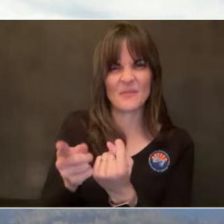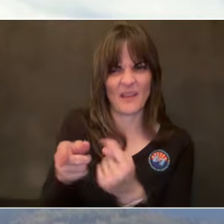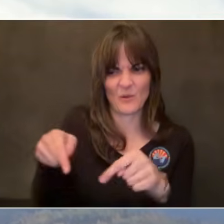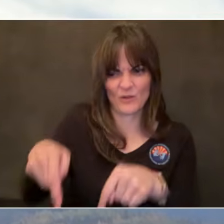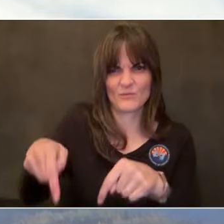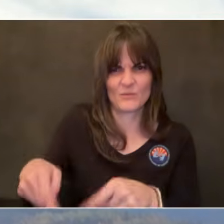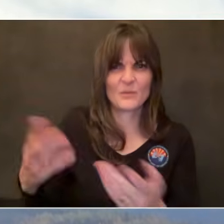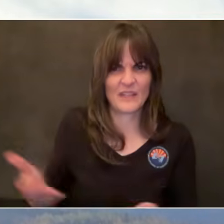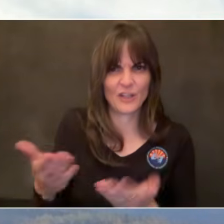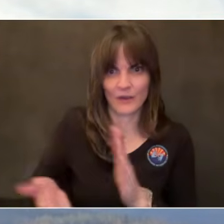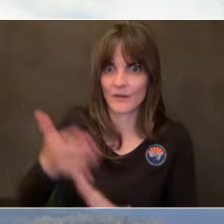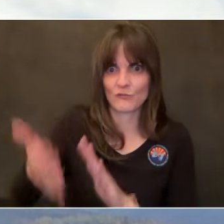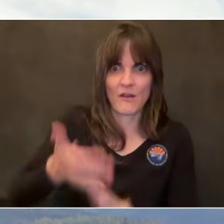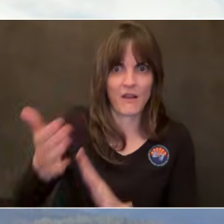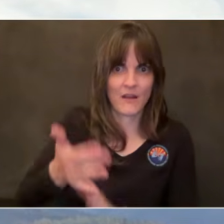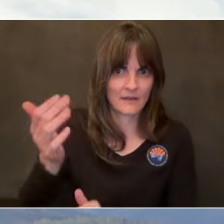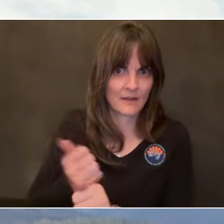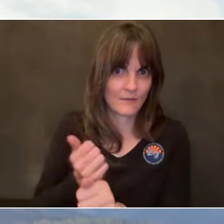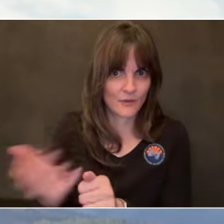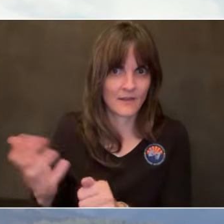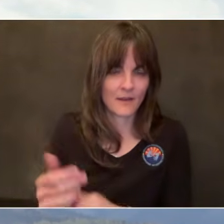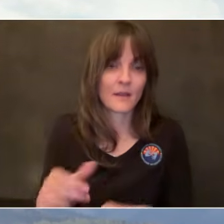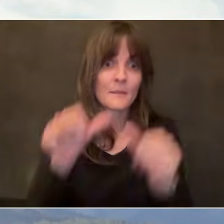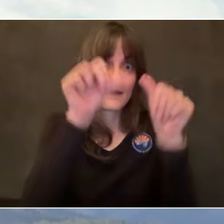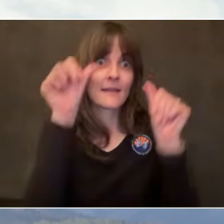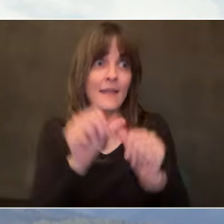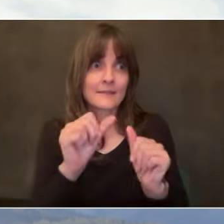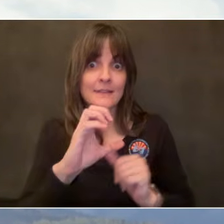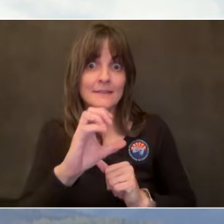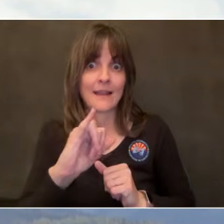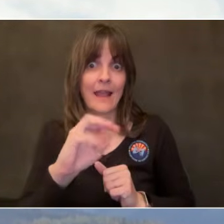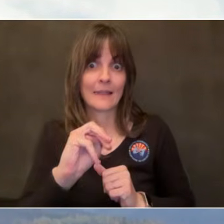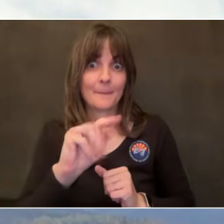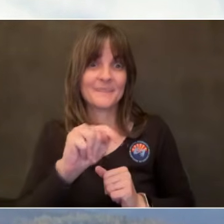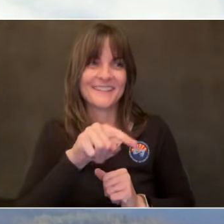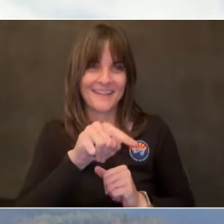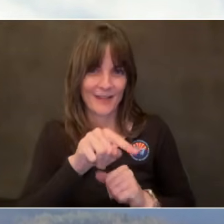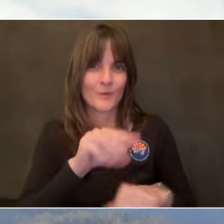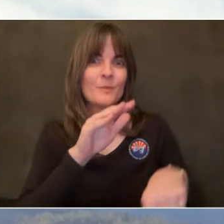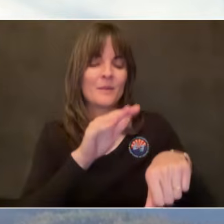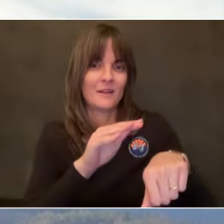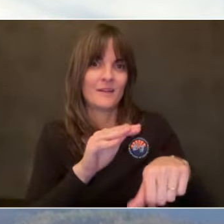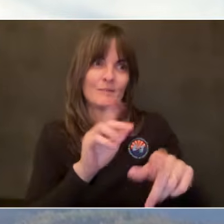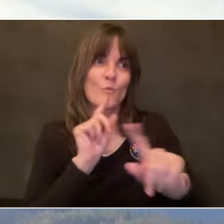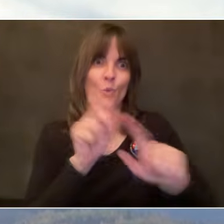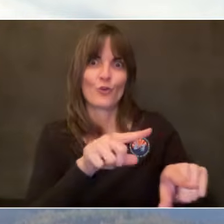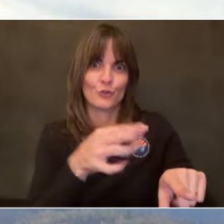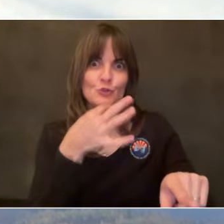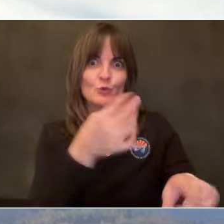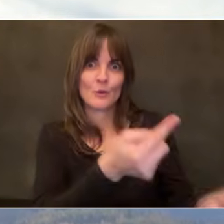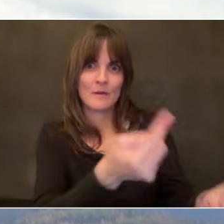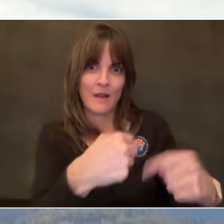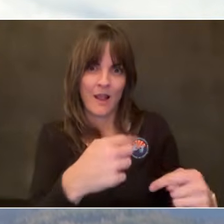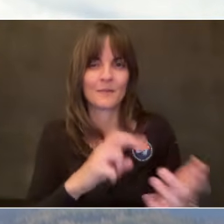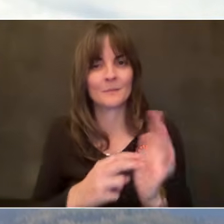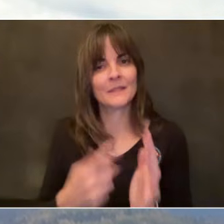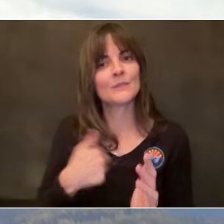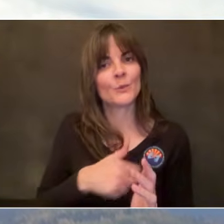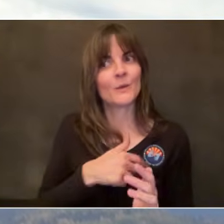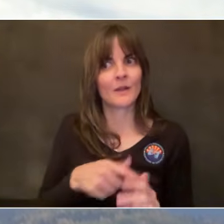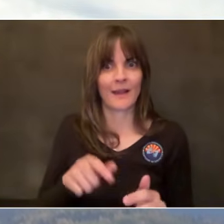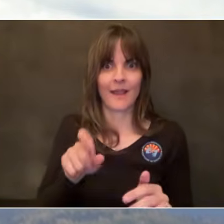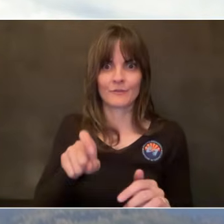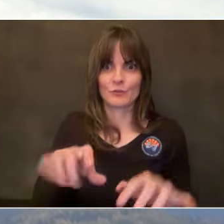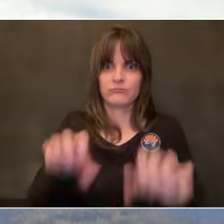kind of running the show, and that the Alaska CIMT was on order. So I knew we were going to have to hold it for a few days until the